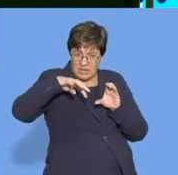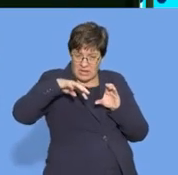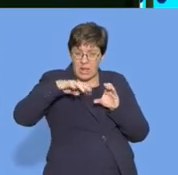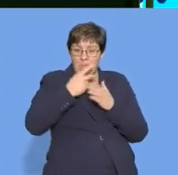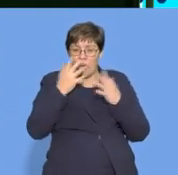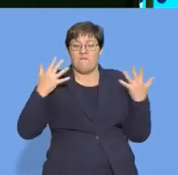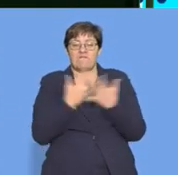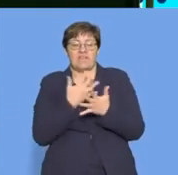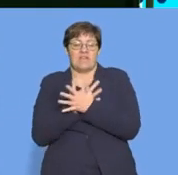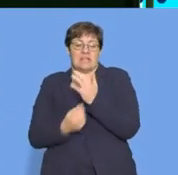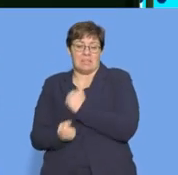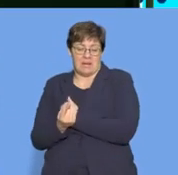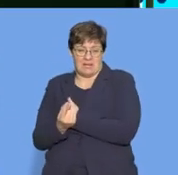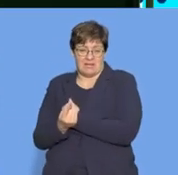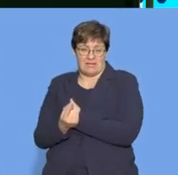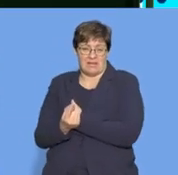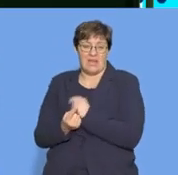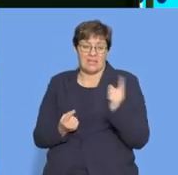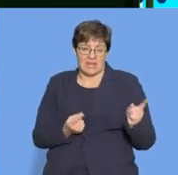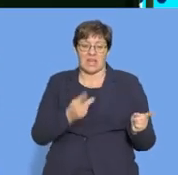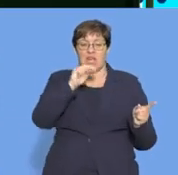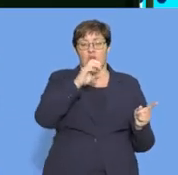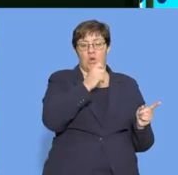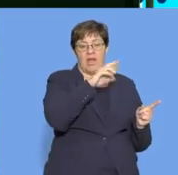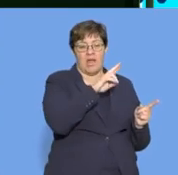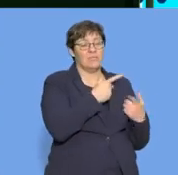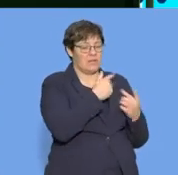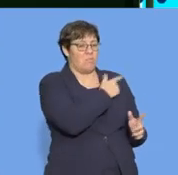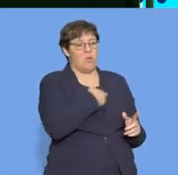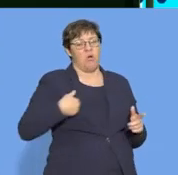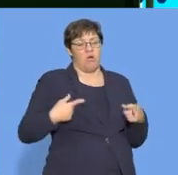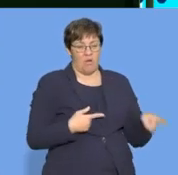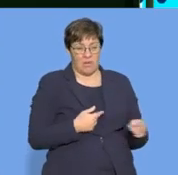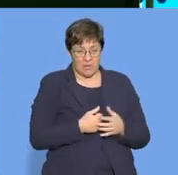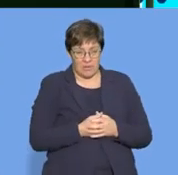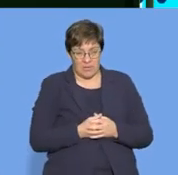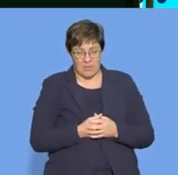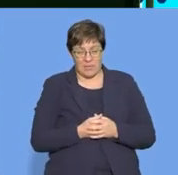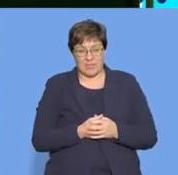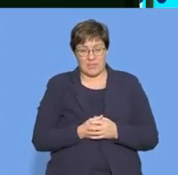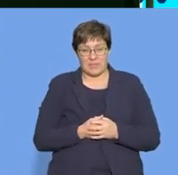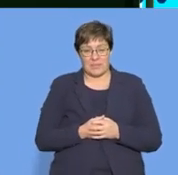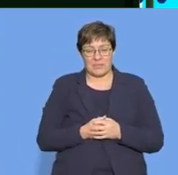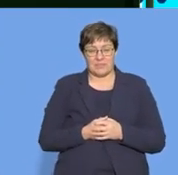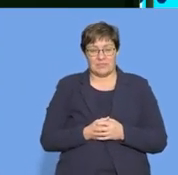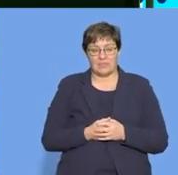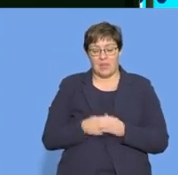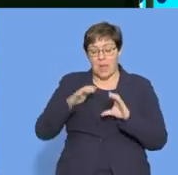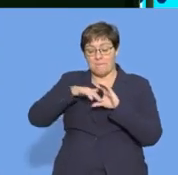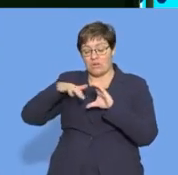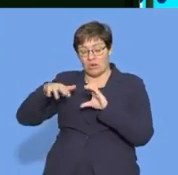happen quite a lot quicker than in nuclear DNA. Plus, we also know